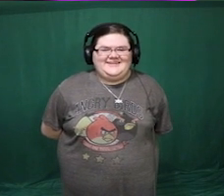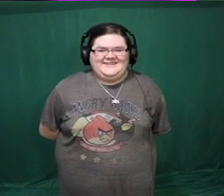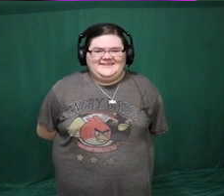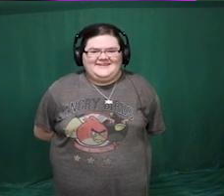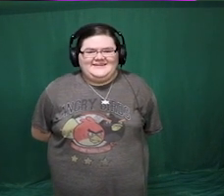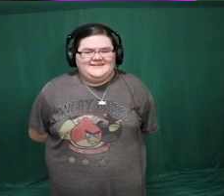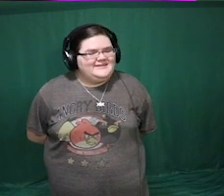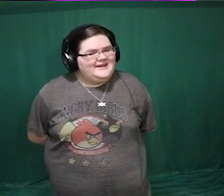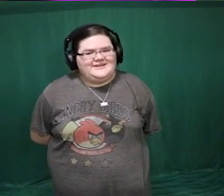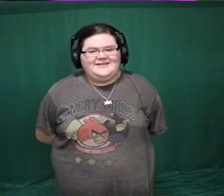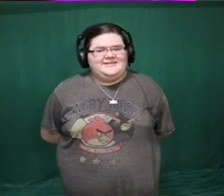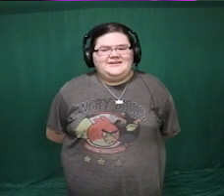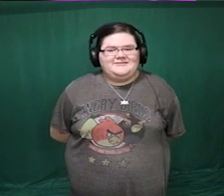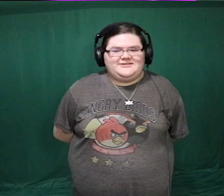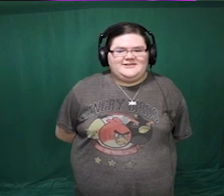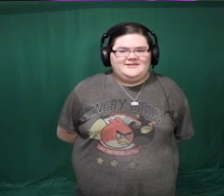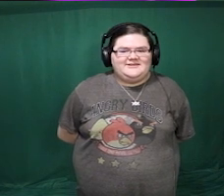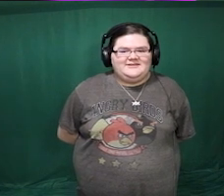So.